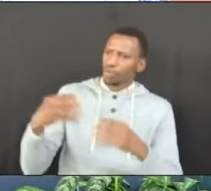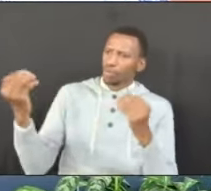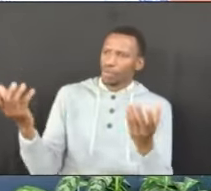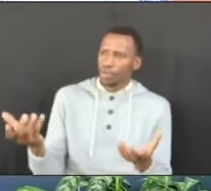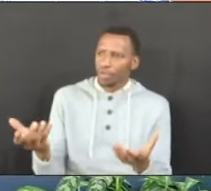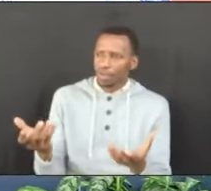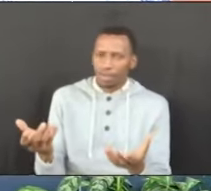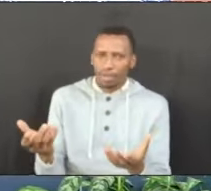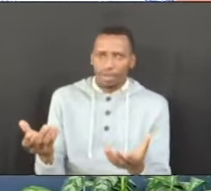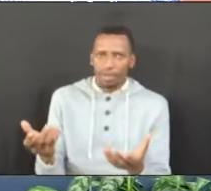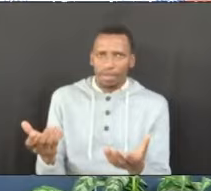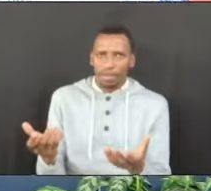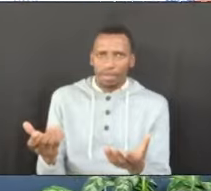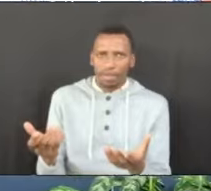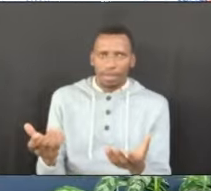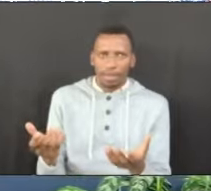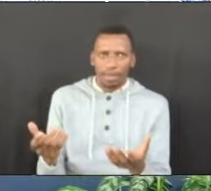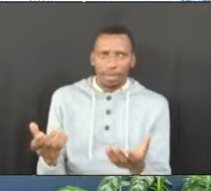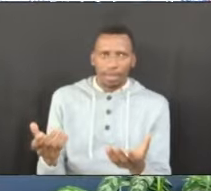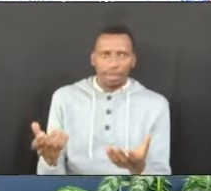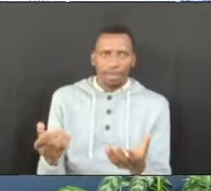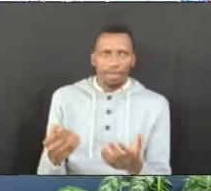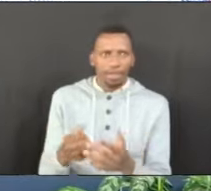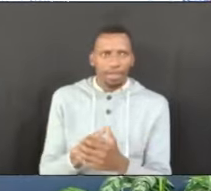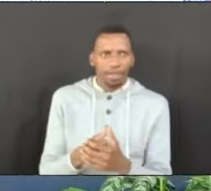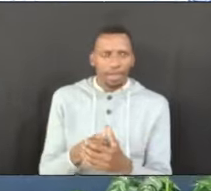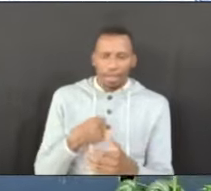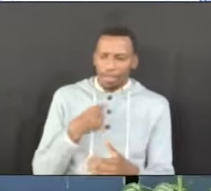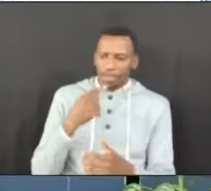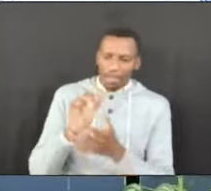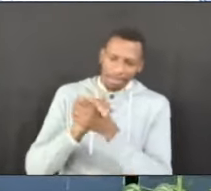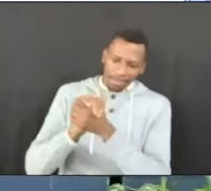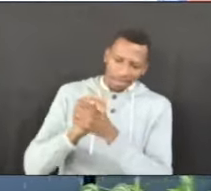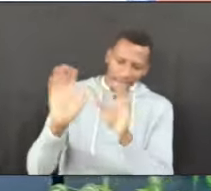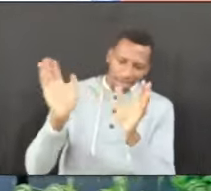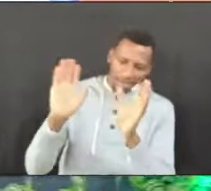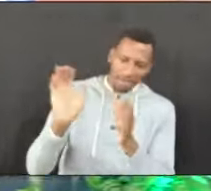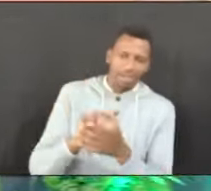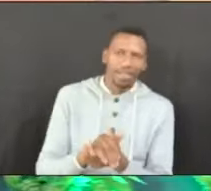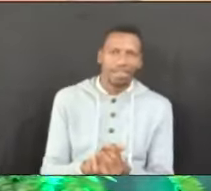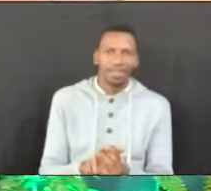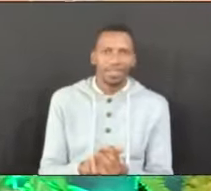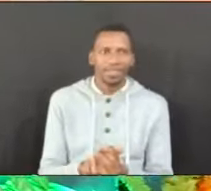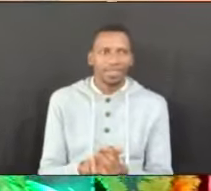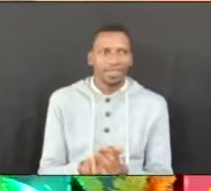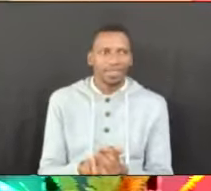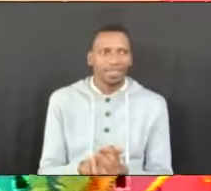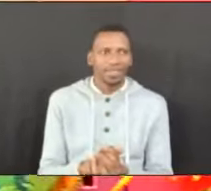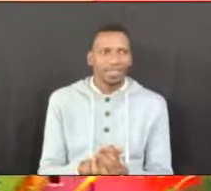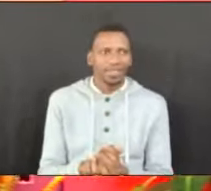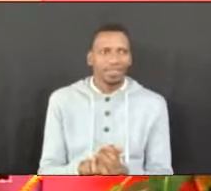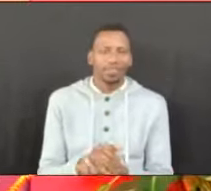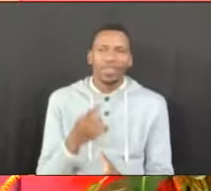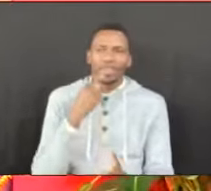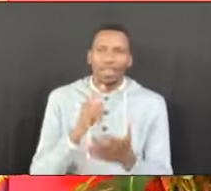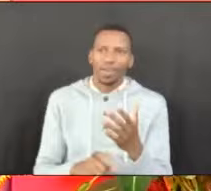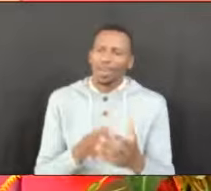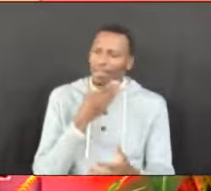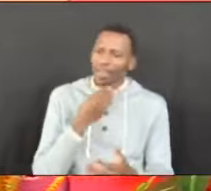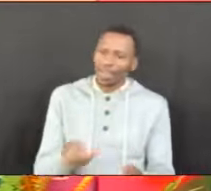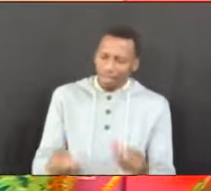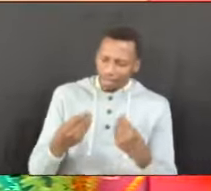You can't notice I'm about to leave. I'm saying bye. He actually wants to say, Daddy, si utoboke.